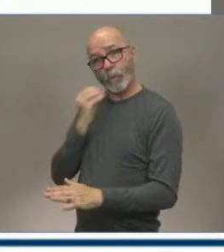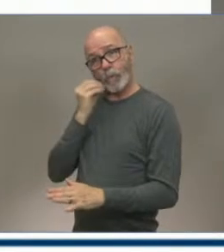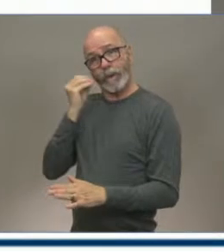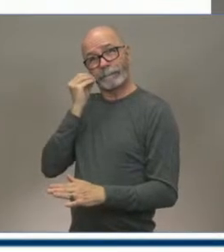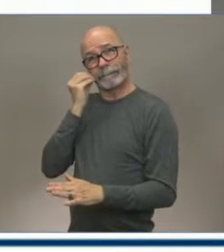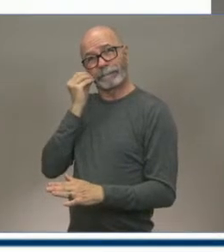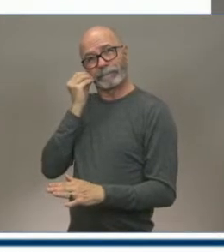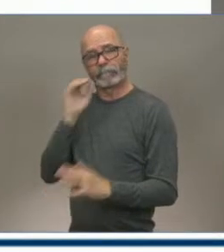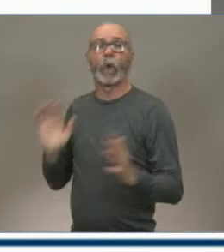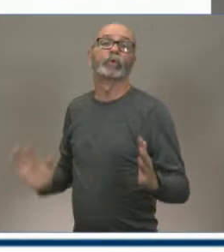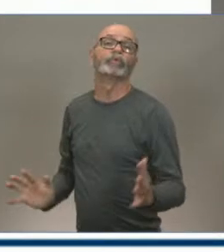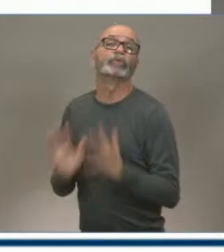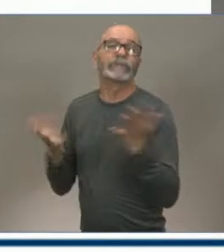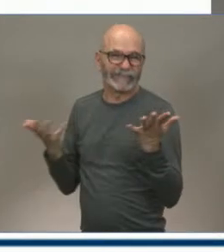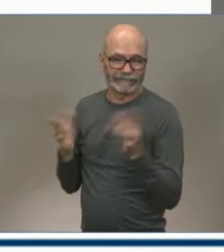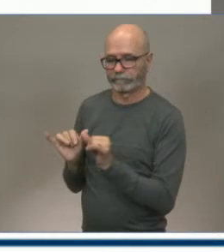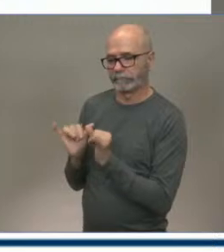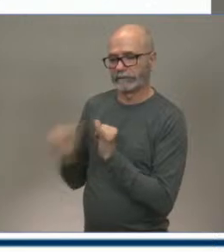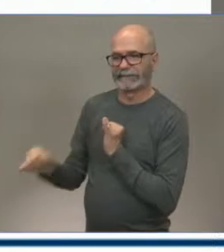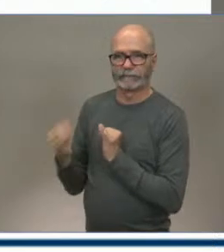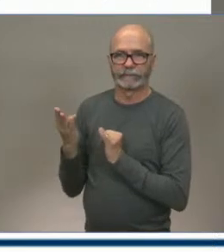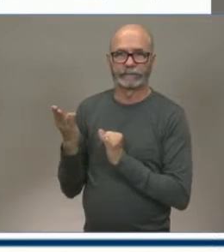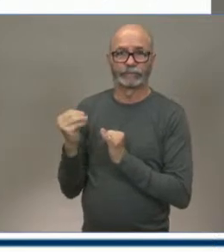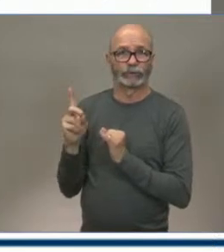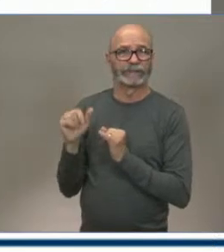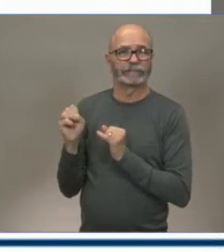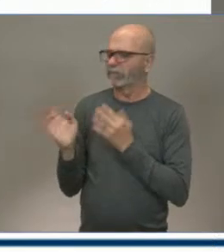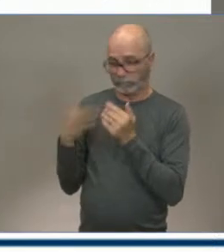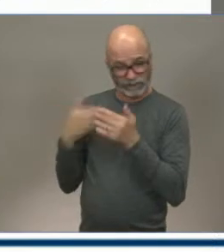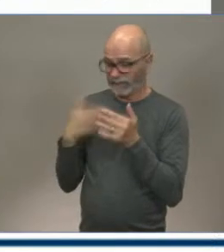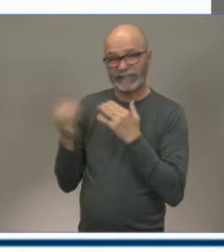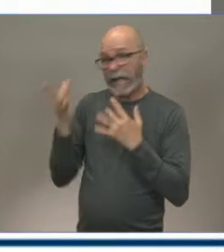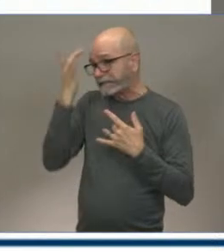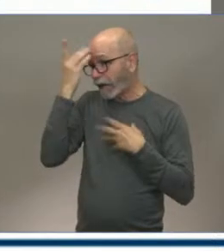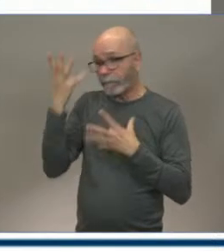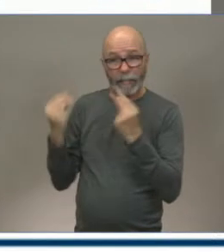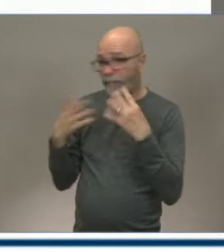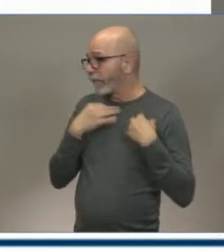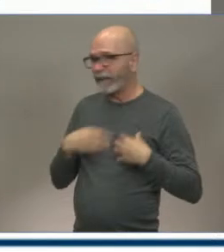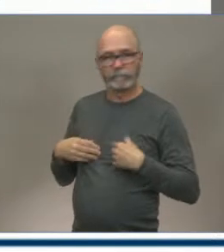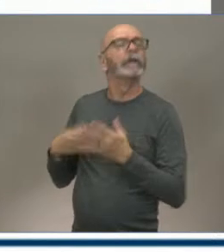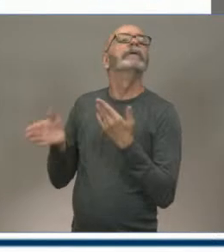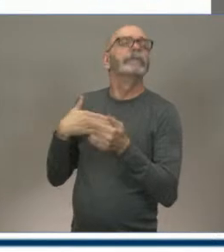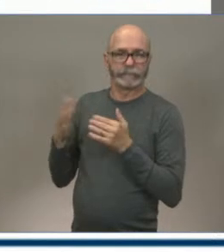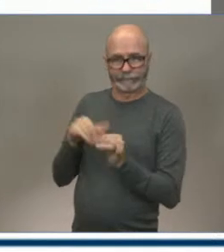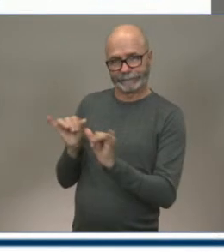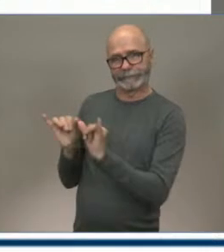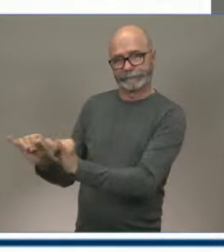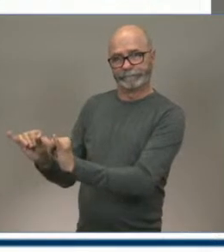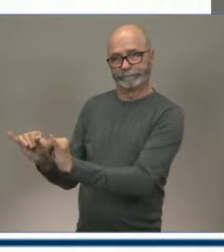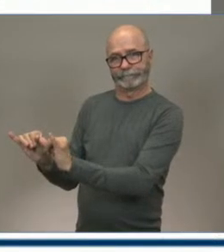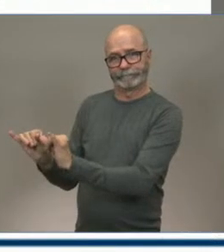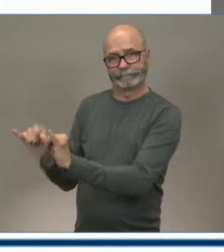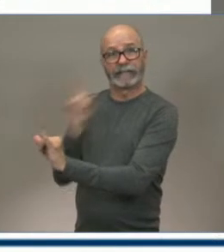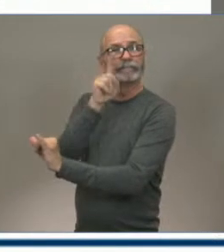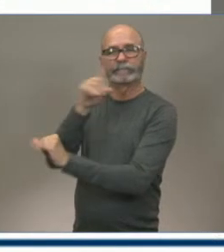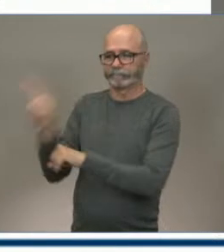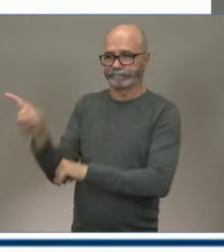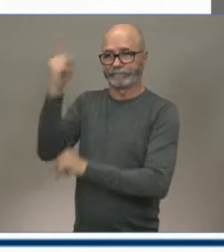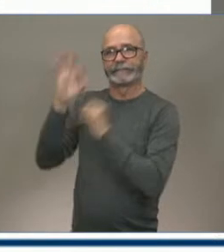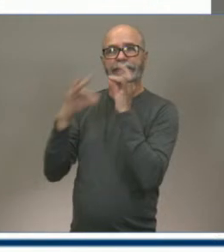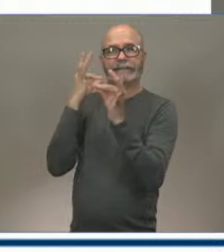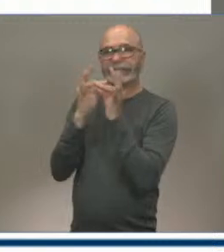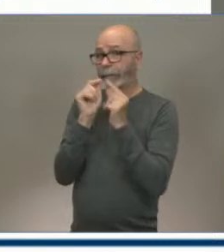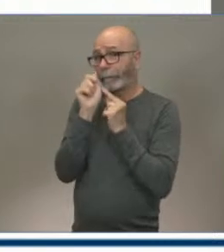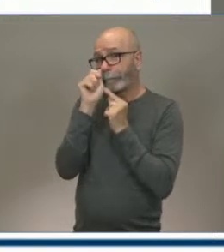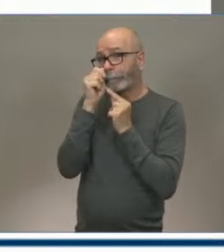COVID test, even if you don't have symptoms. You need to remain isolated until you get a negative test result. But